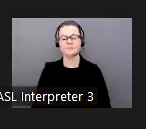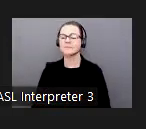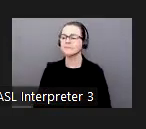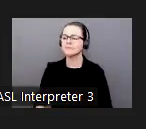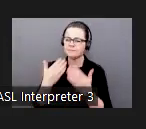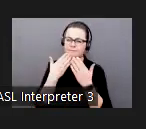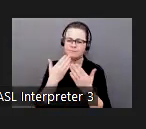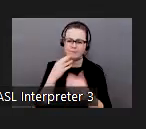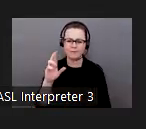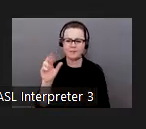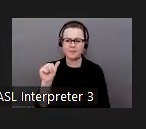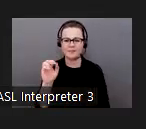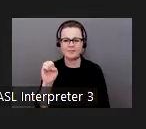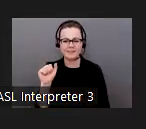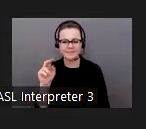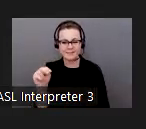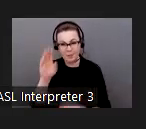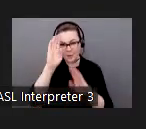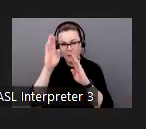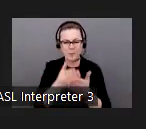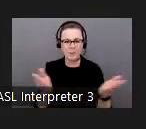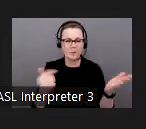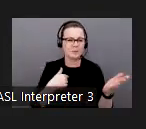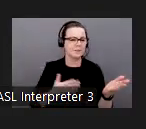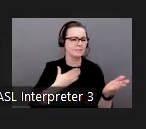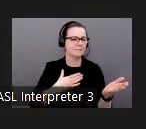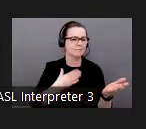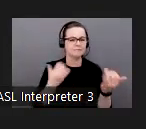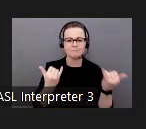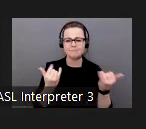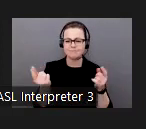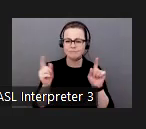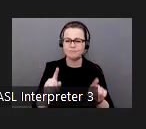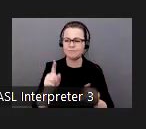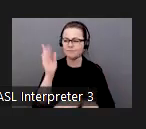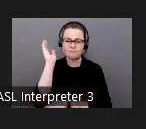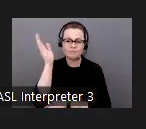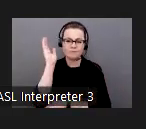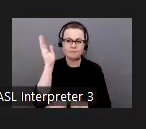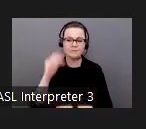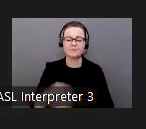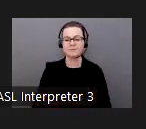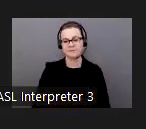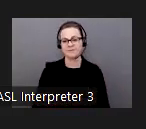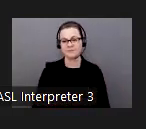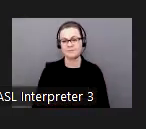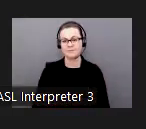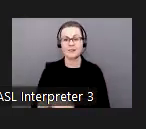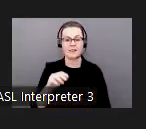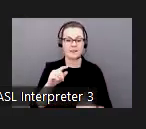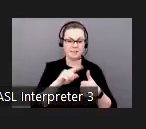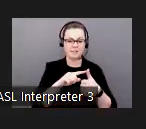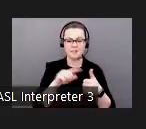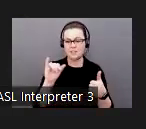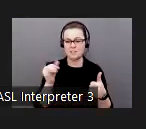so much, Rayanne, and hello, everyone. I'm so glad to be here with you today and have appreciated Amber and